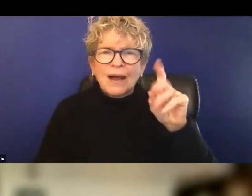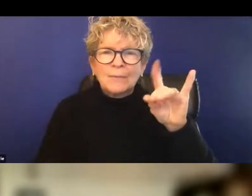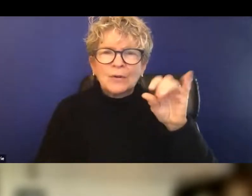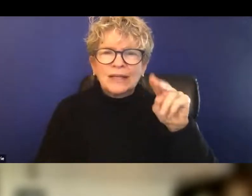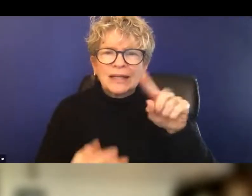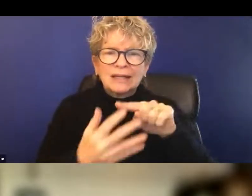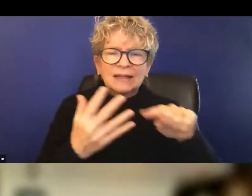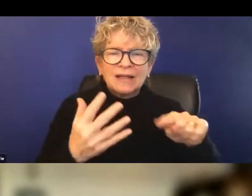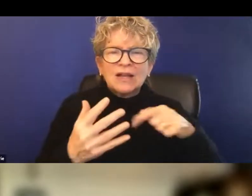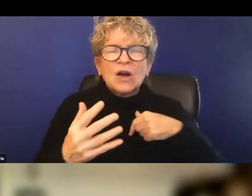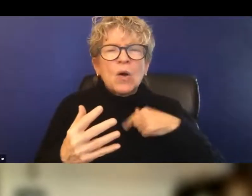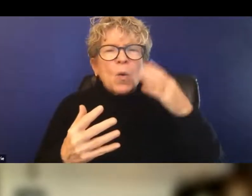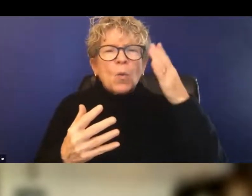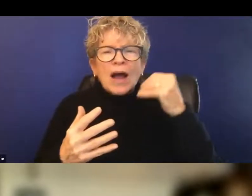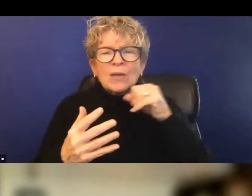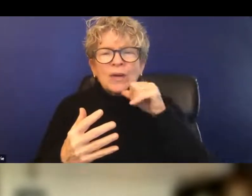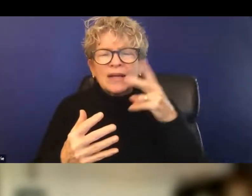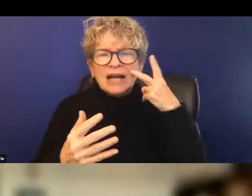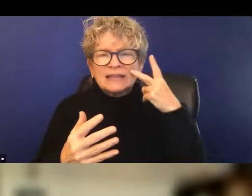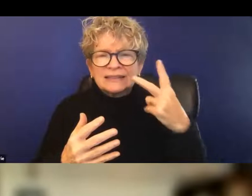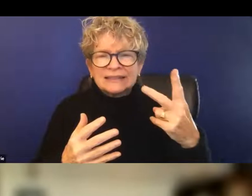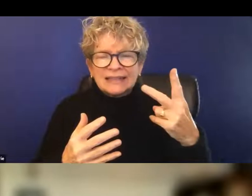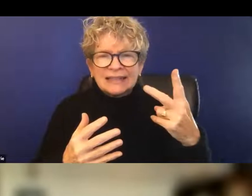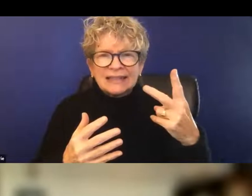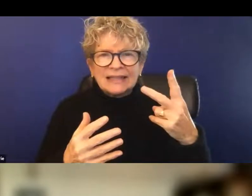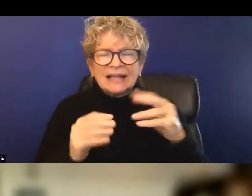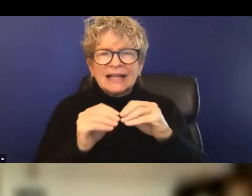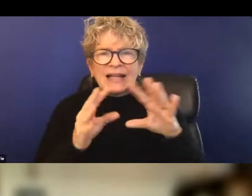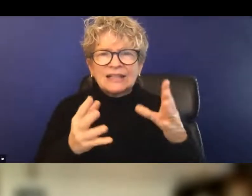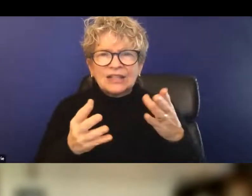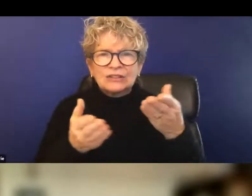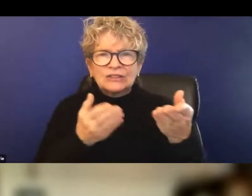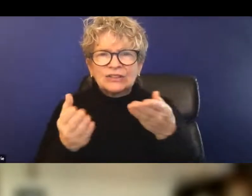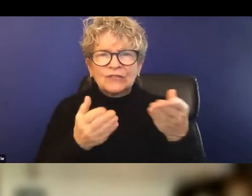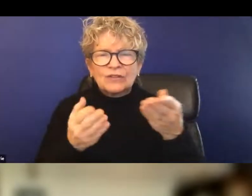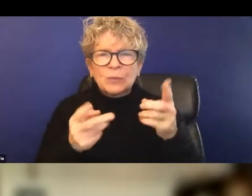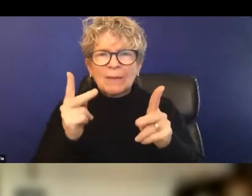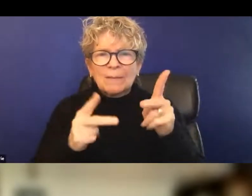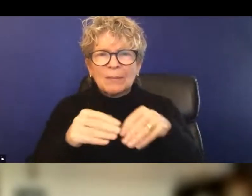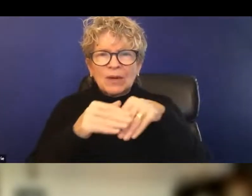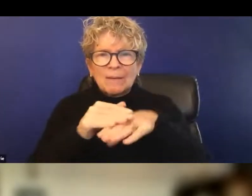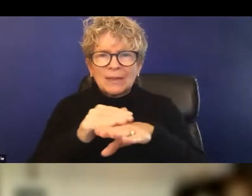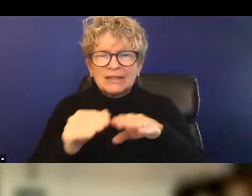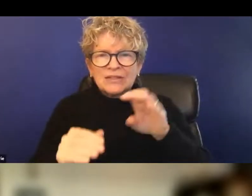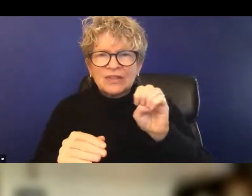who clearly need services let back out of ER to wander the streets in distress.